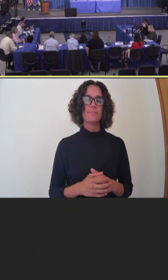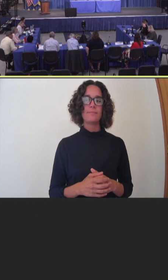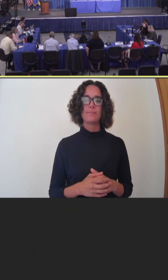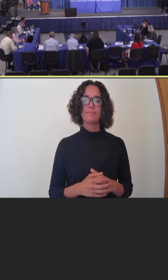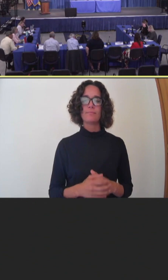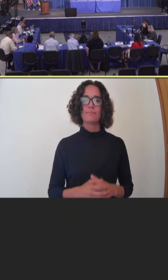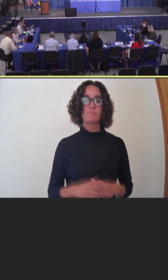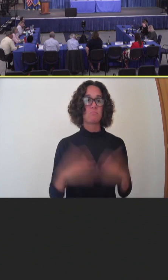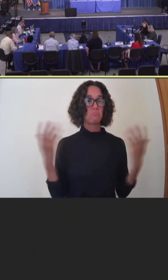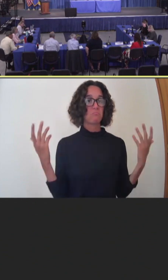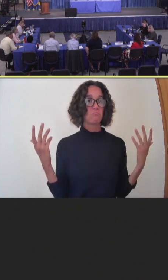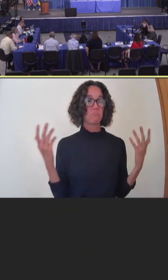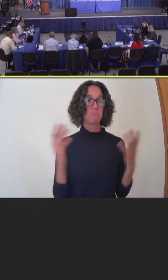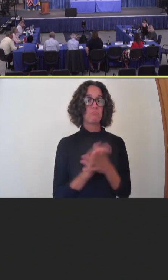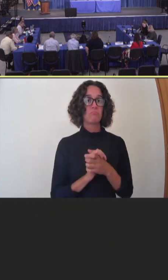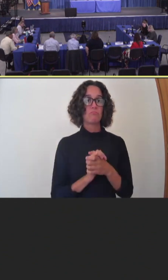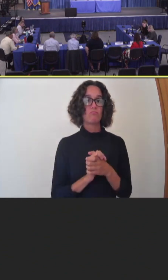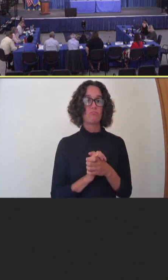Maureen, please.